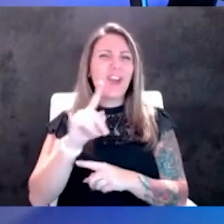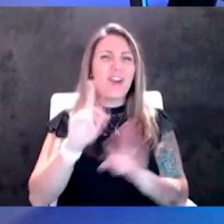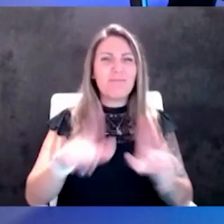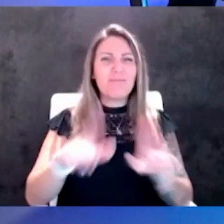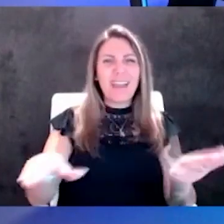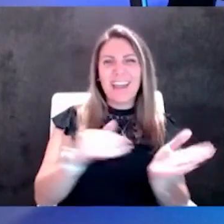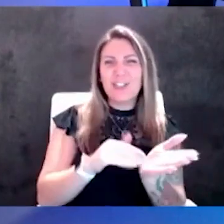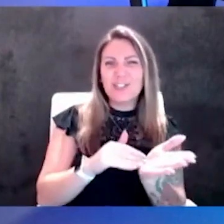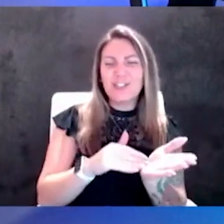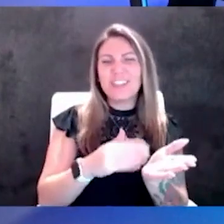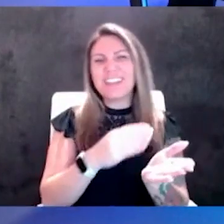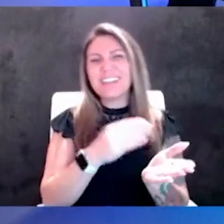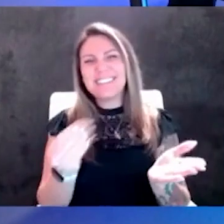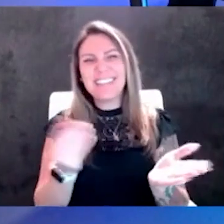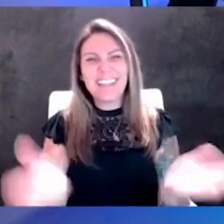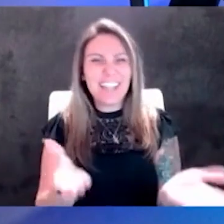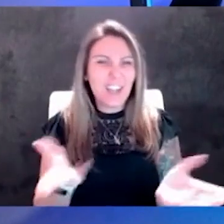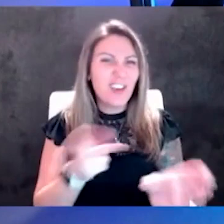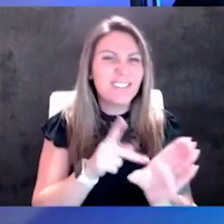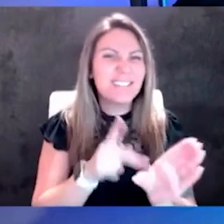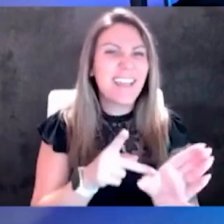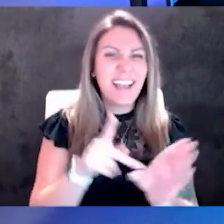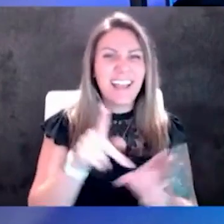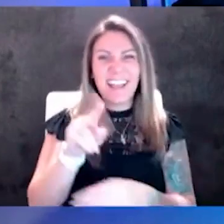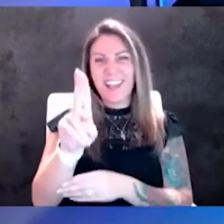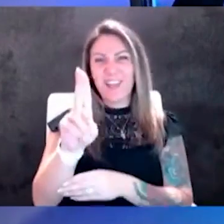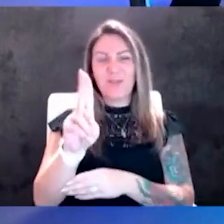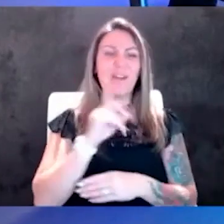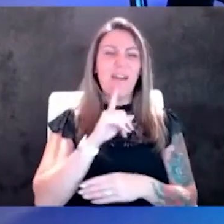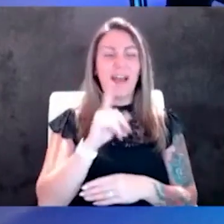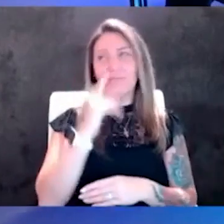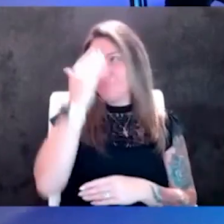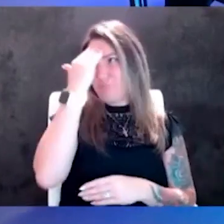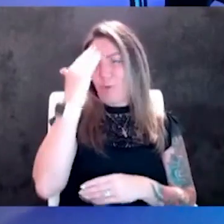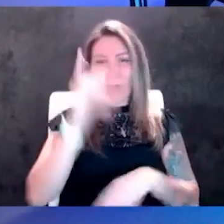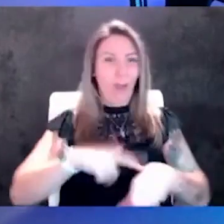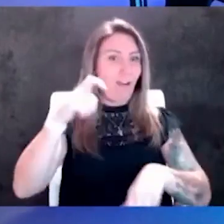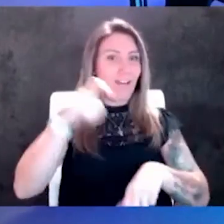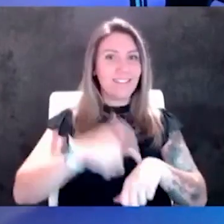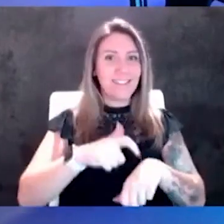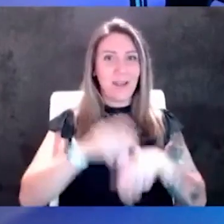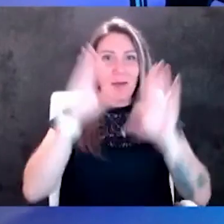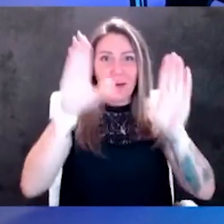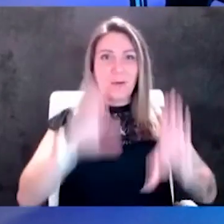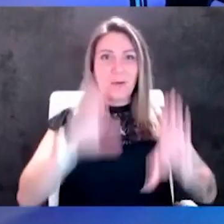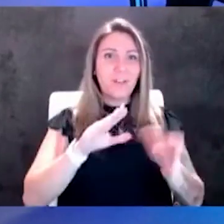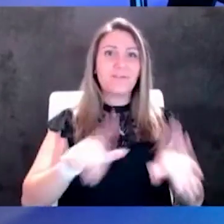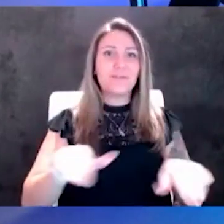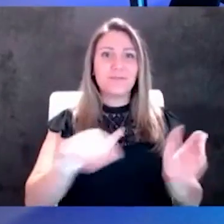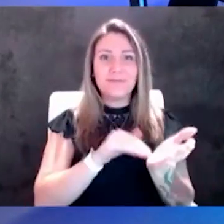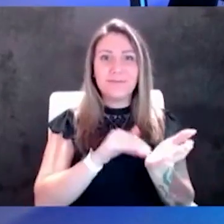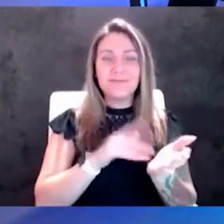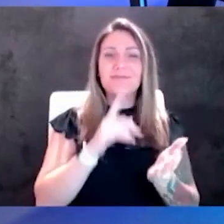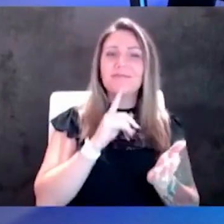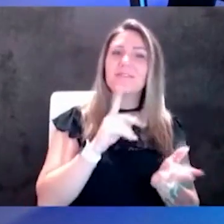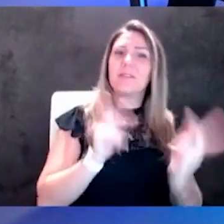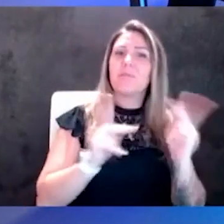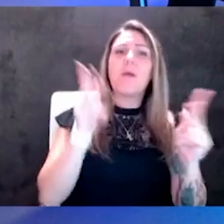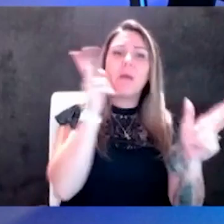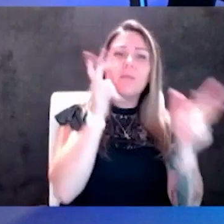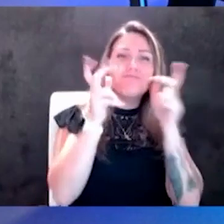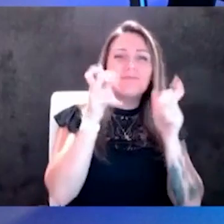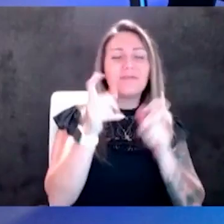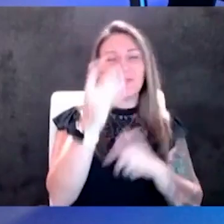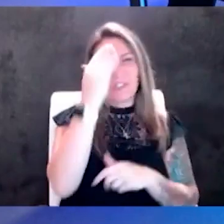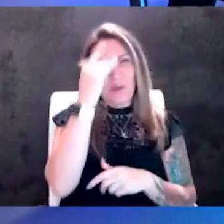KU. I've known Steve for a long time too. He's an outstanding general pediatrician. He's for those of us listening to our show know that he's frequently on.